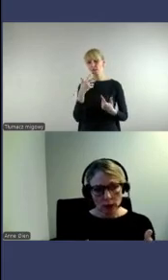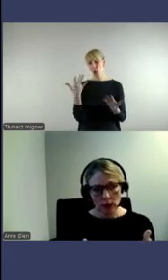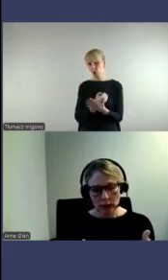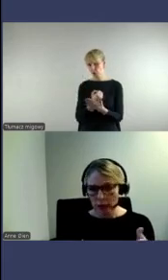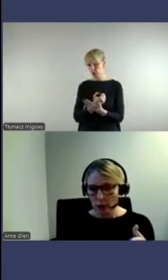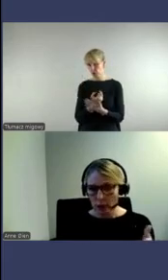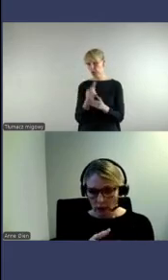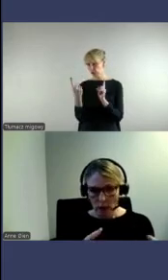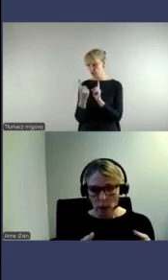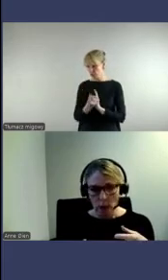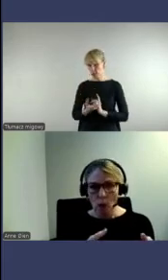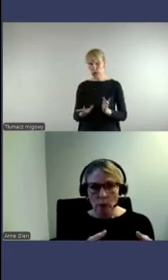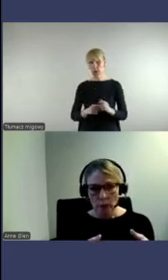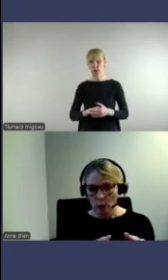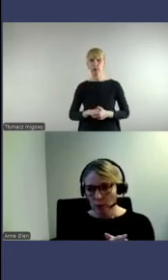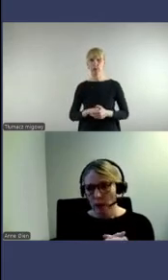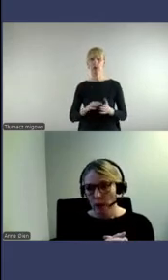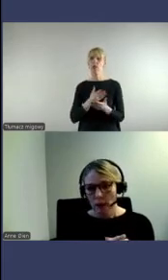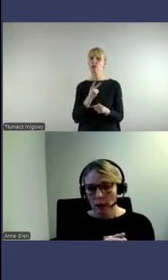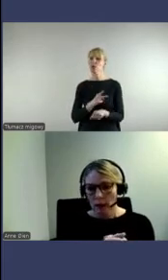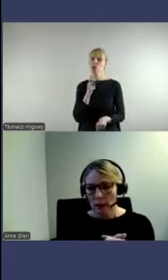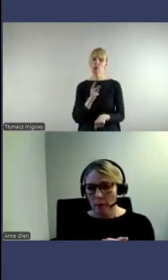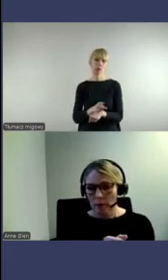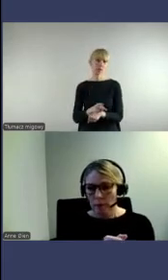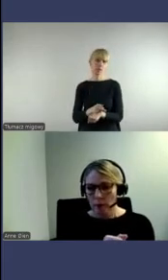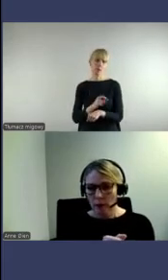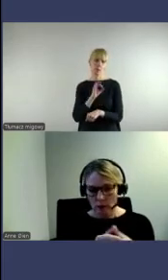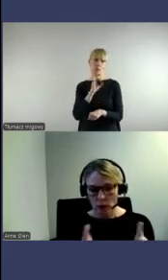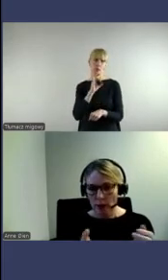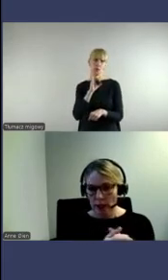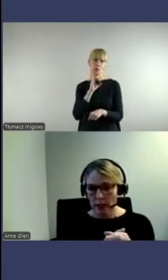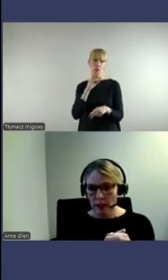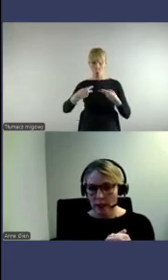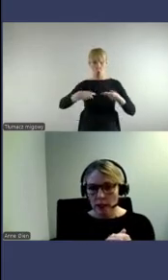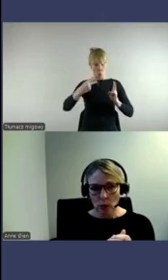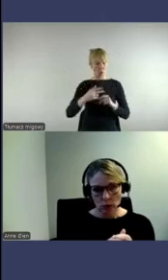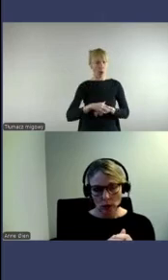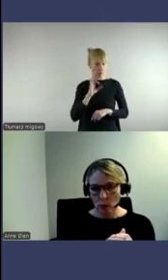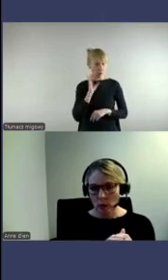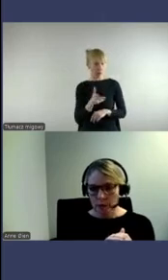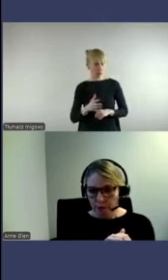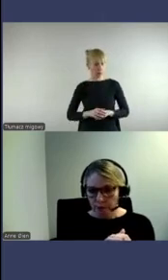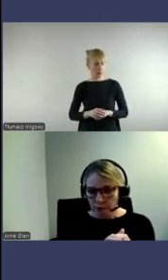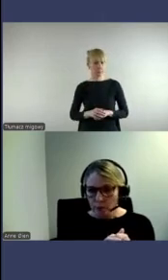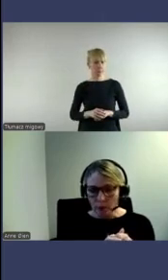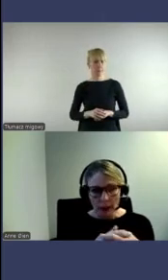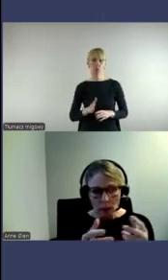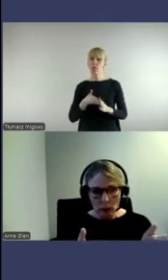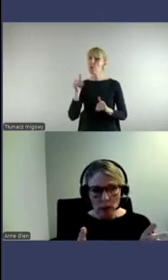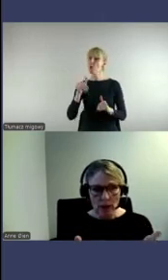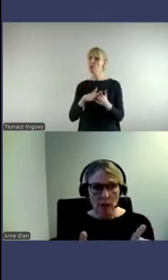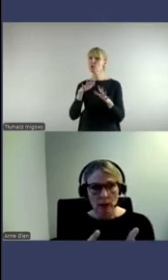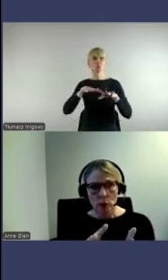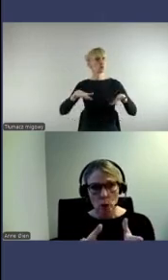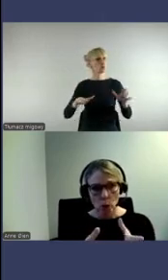available digitally so you can include more people and ensure that it's accessible to everyone. And